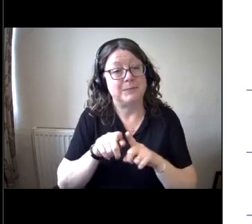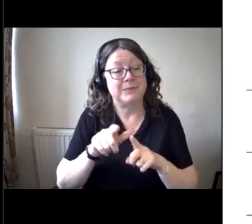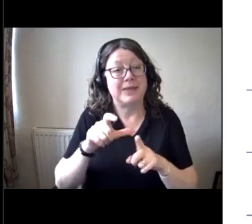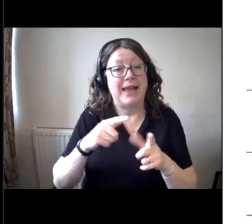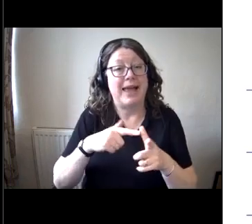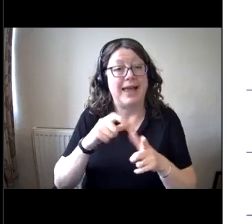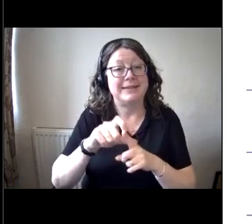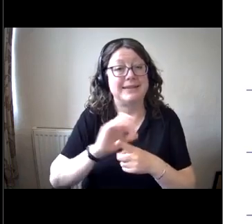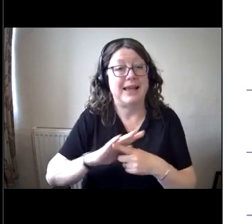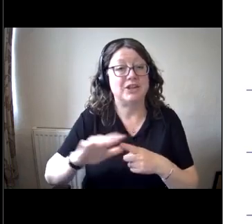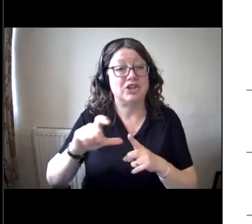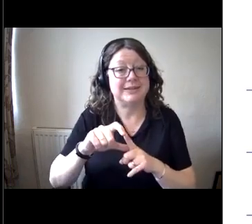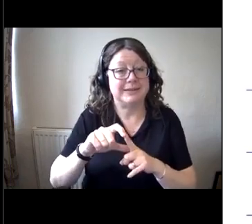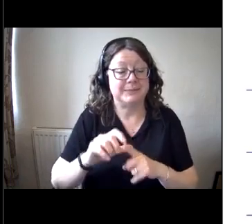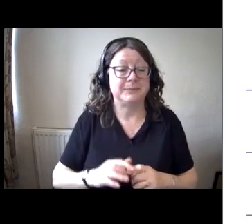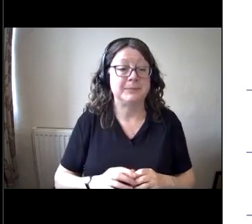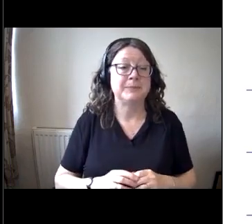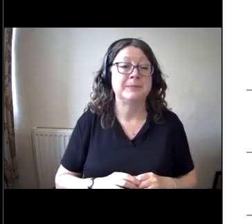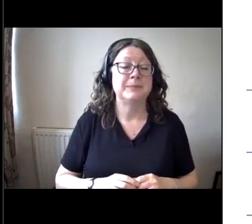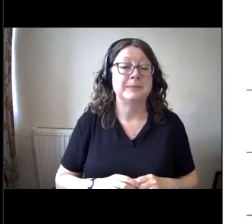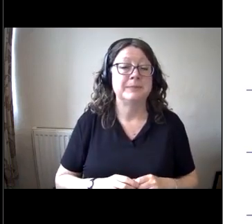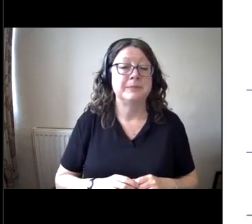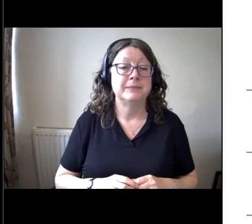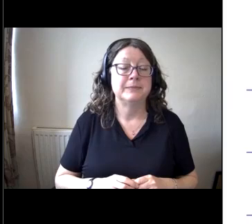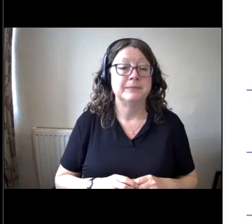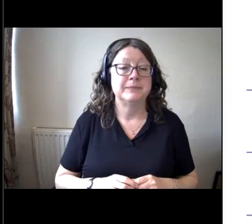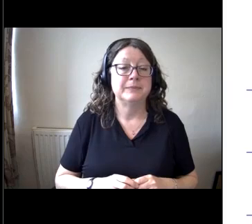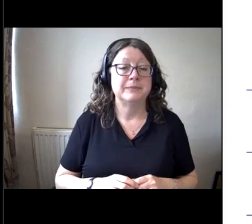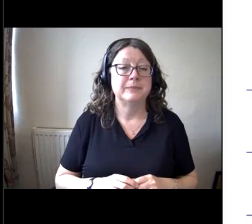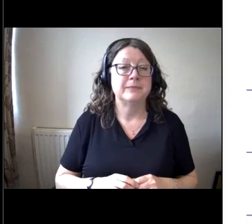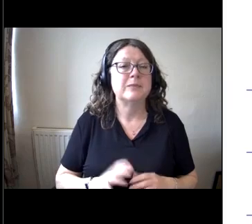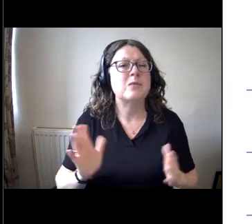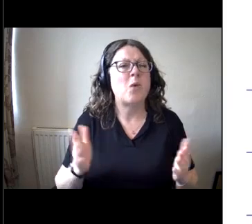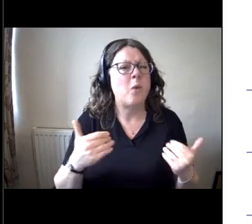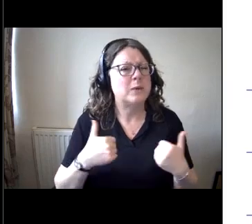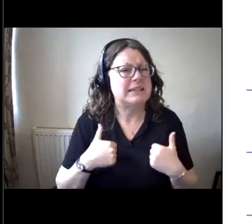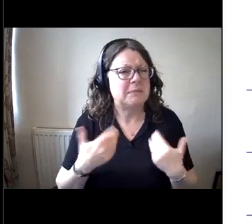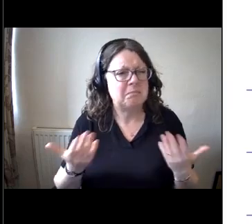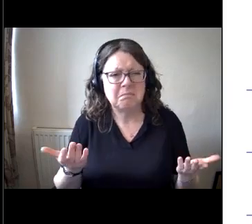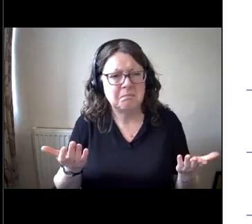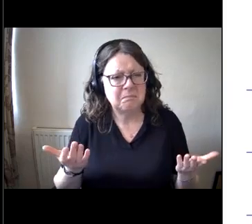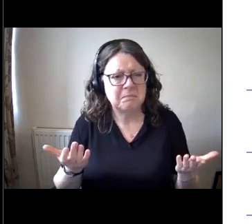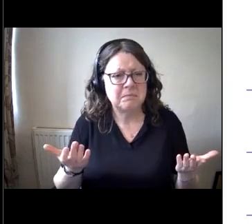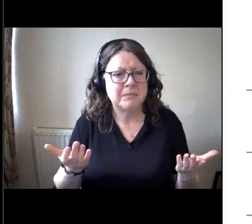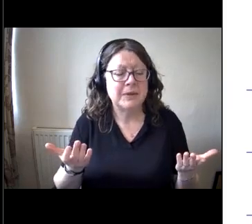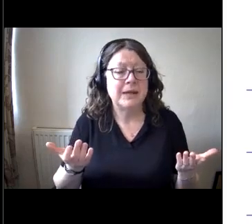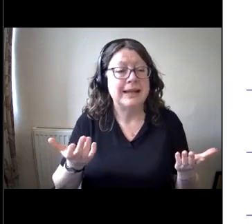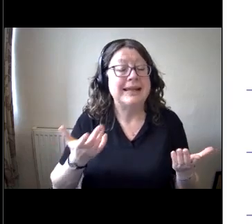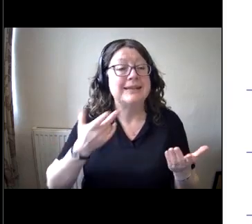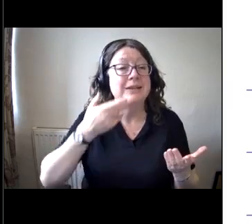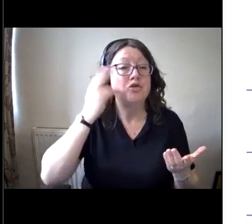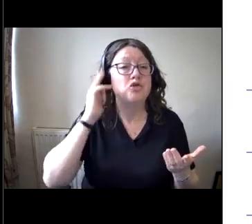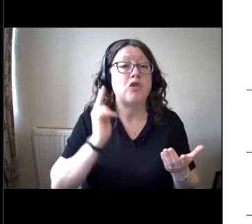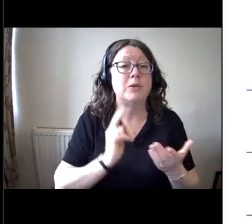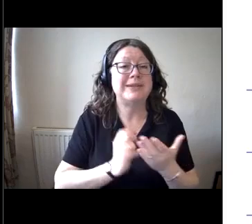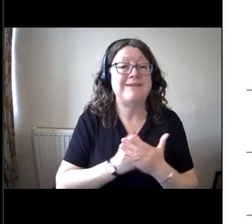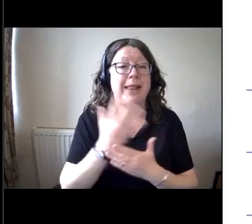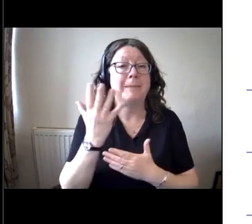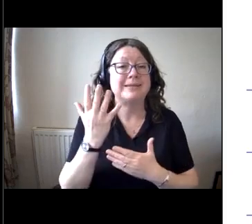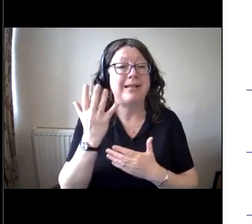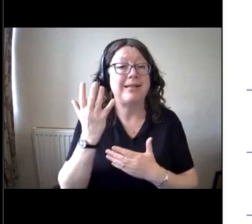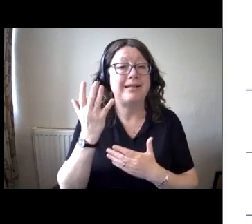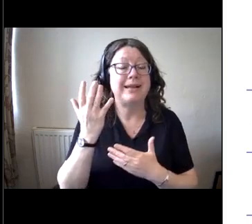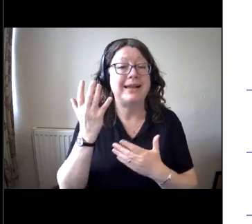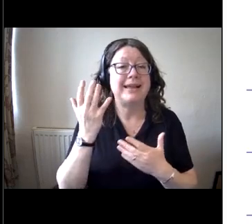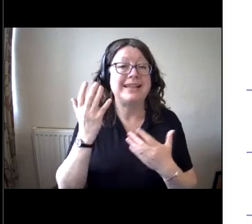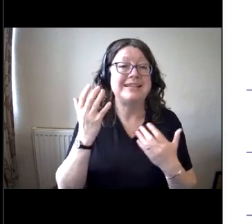So first of all, what is autism? So autism is a neurodevelopmental condition, so a different way of thinking, a different